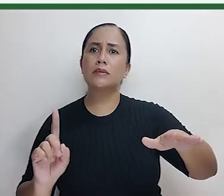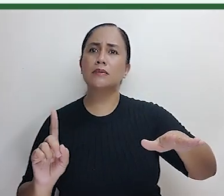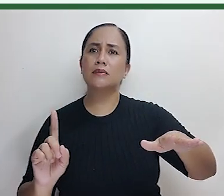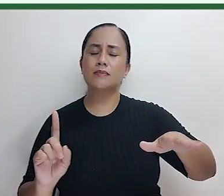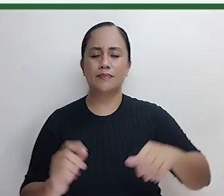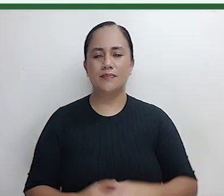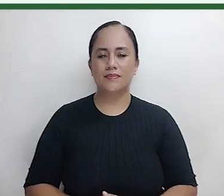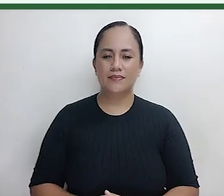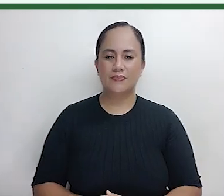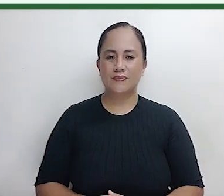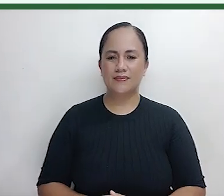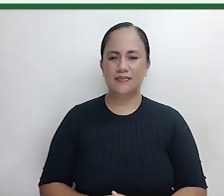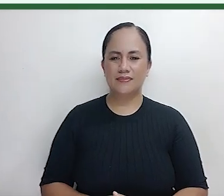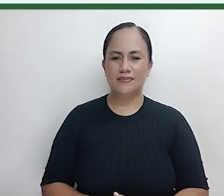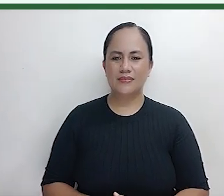was where?